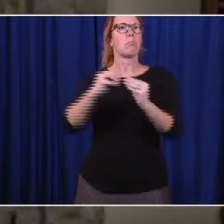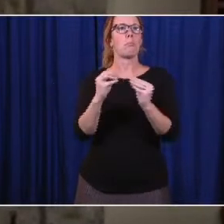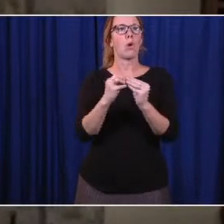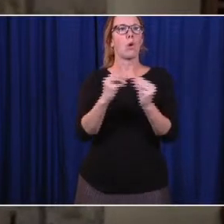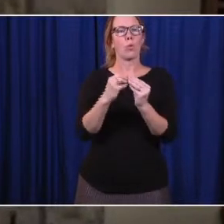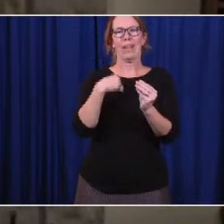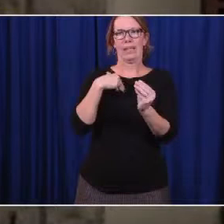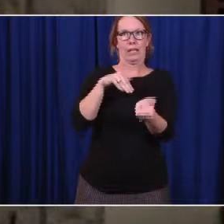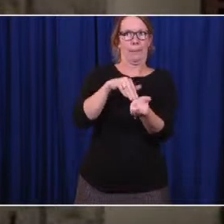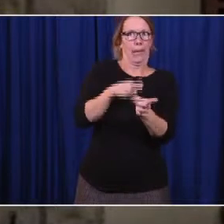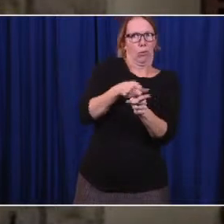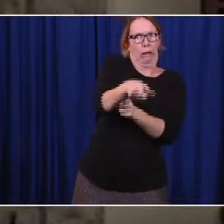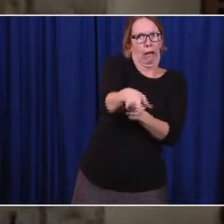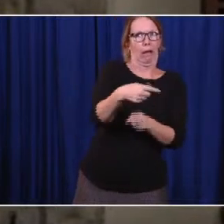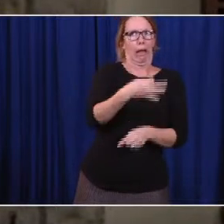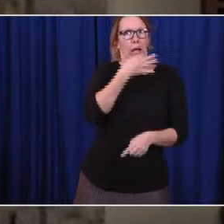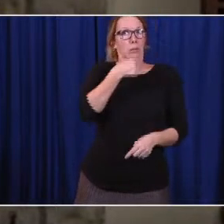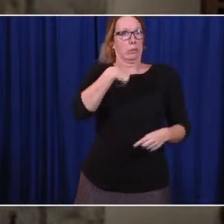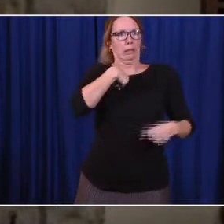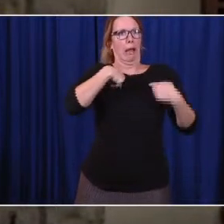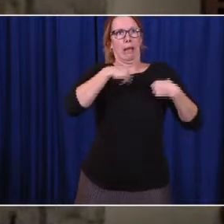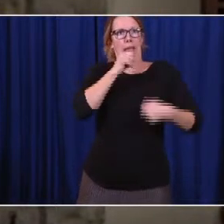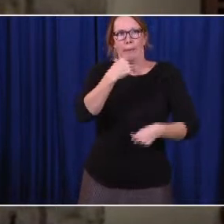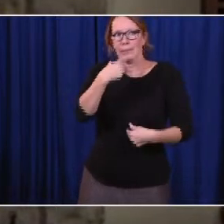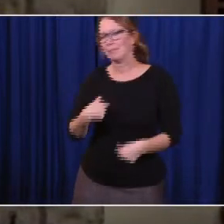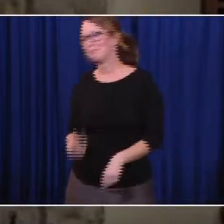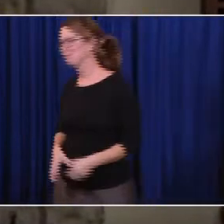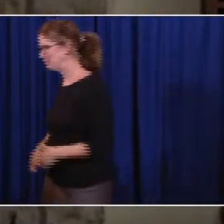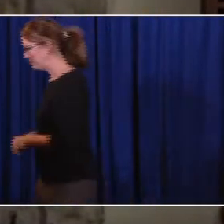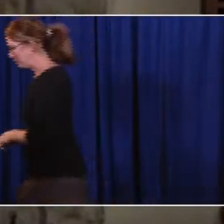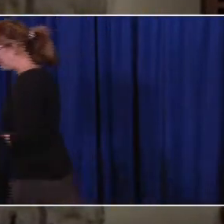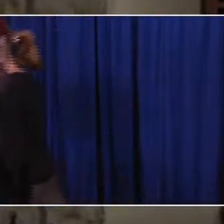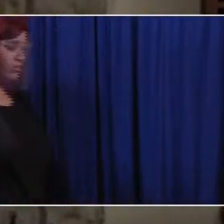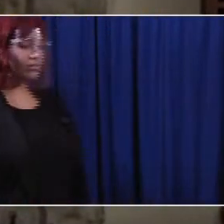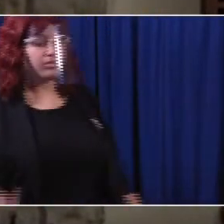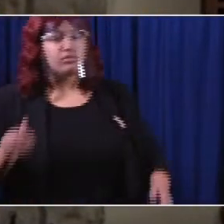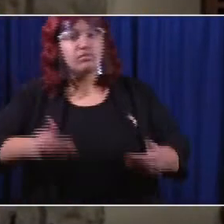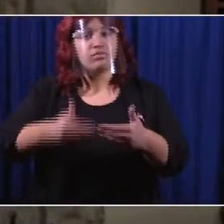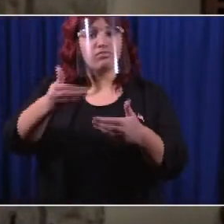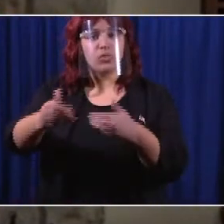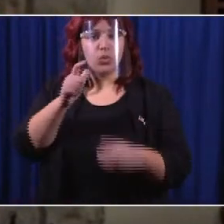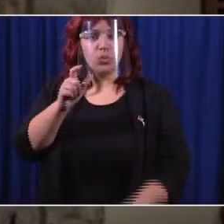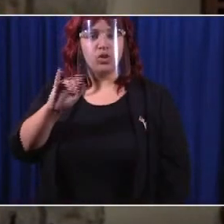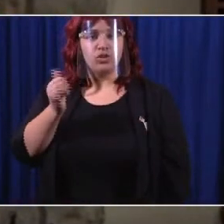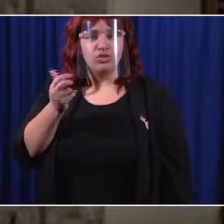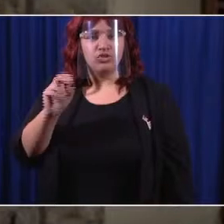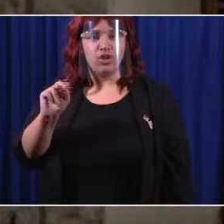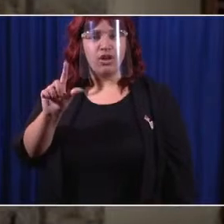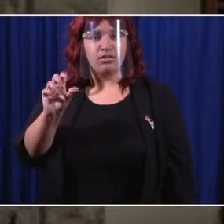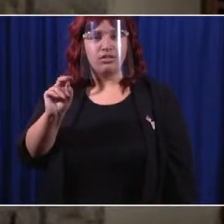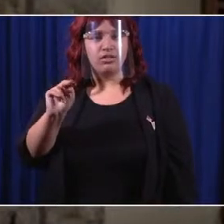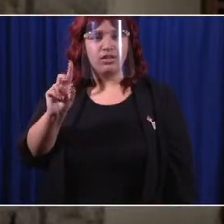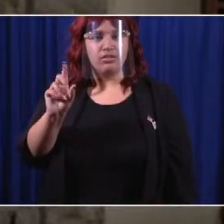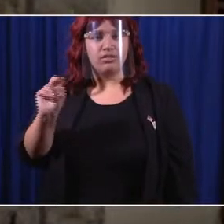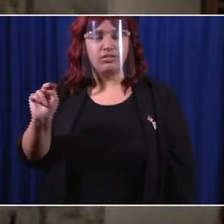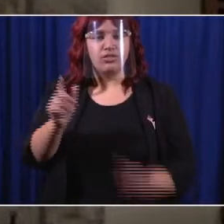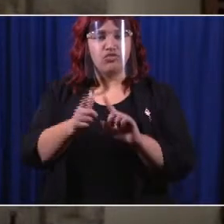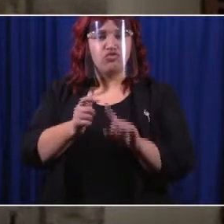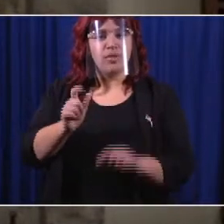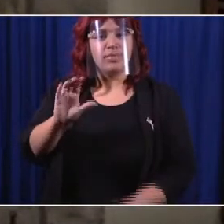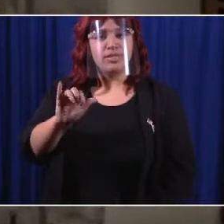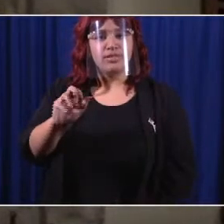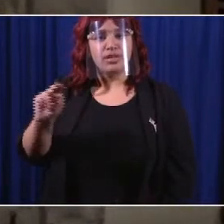on here. Next question is from John London at WLWT in Cincinnati. Hey,